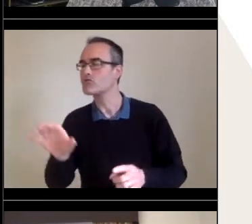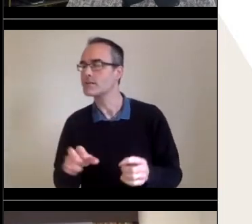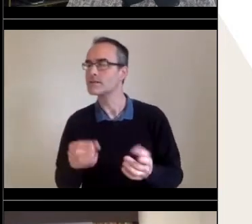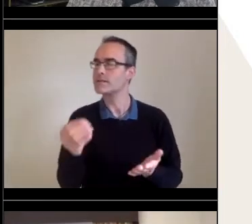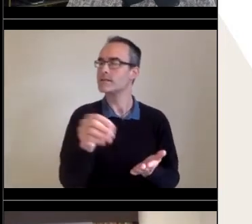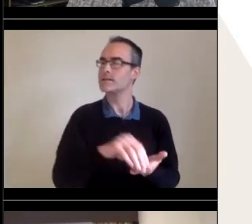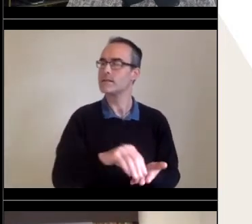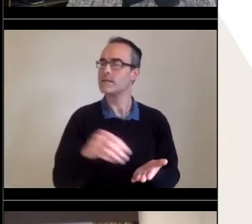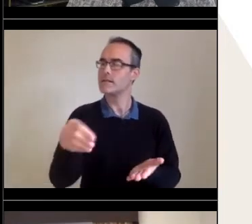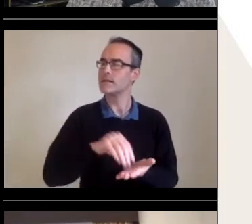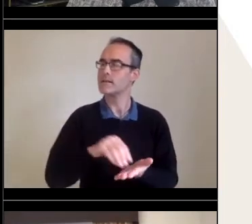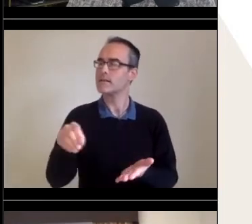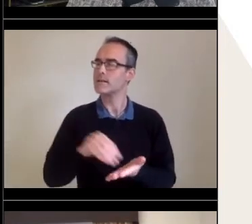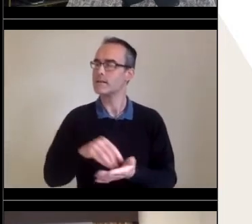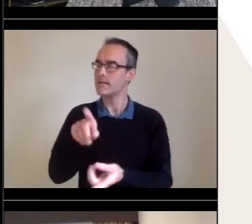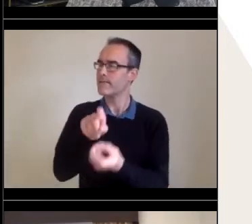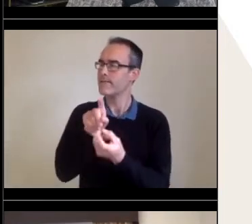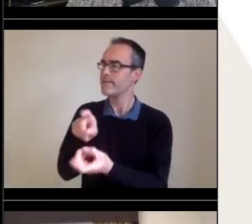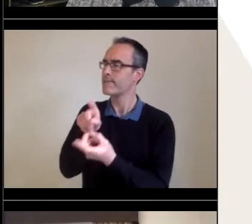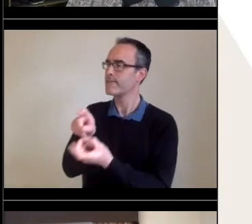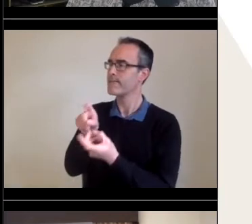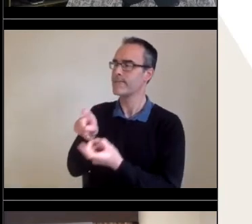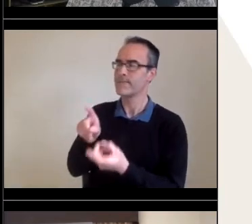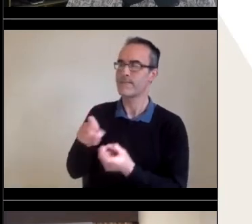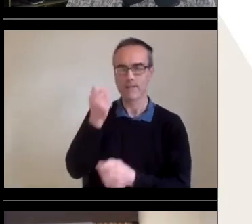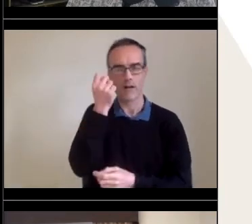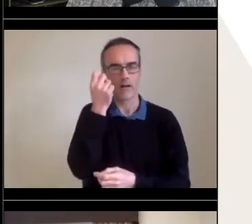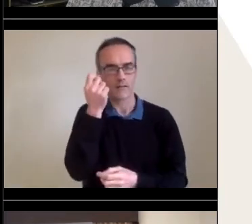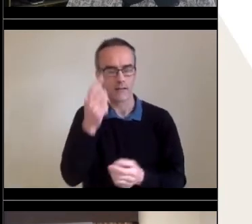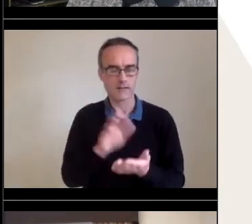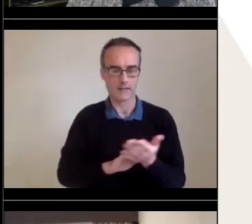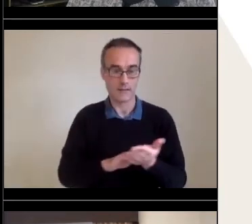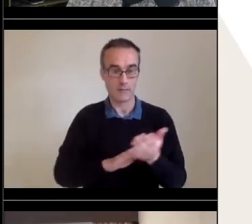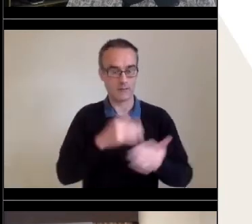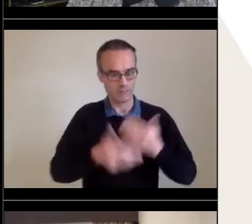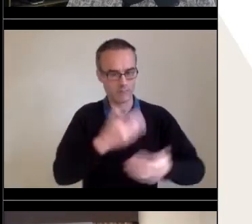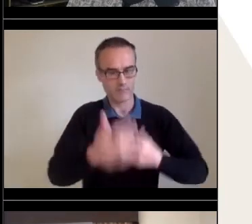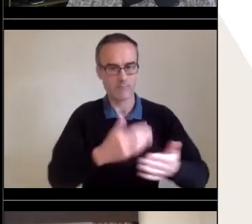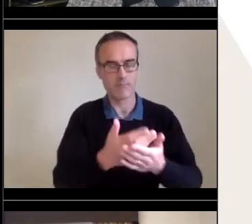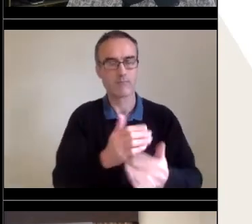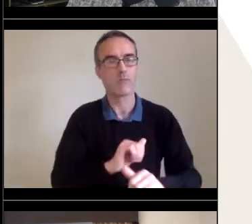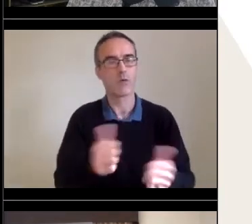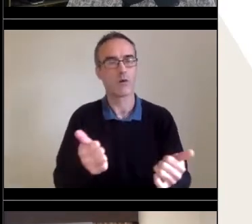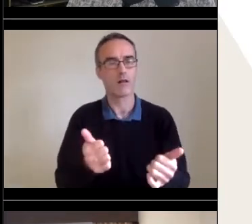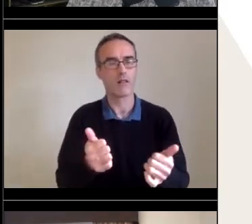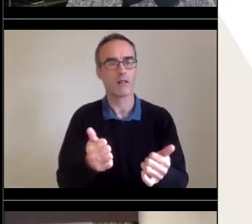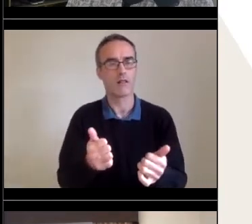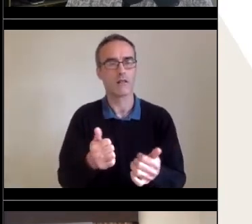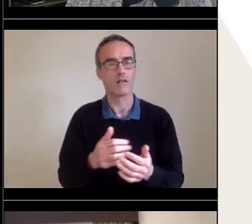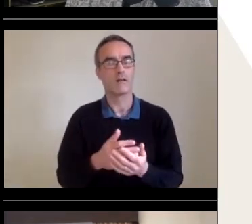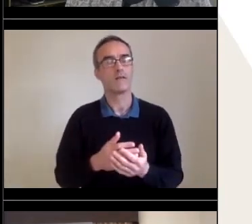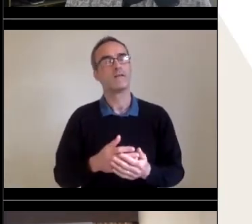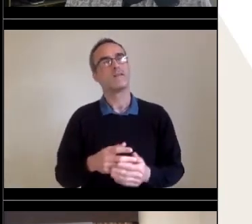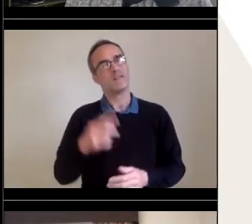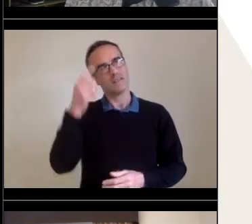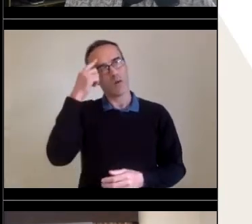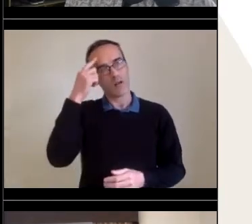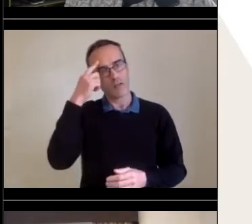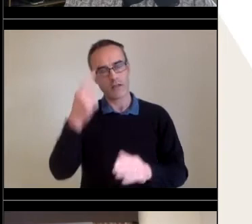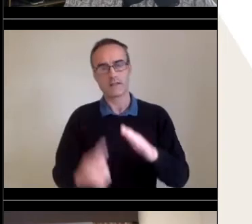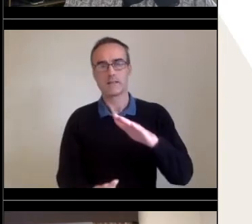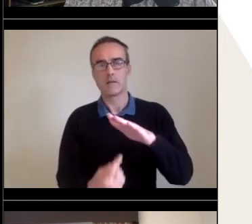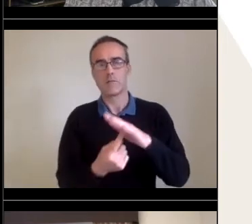many parts to this. I think some of it is really based on, and we talked about it a little bit, is making that case